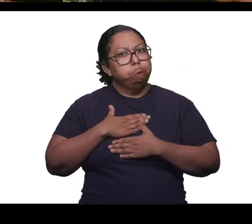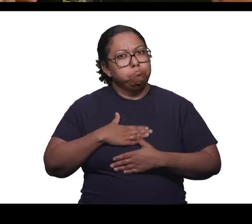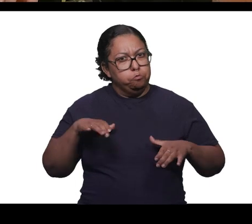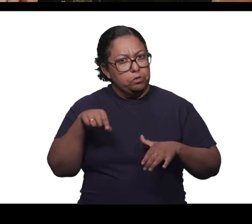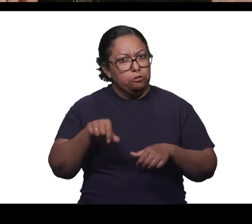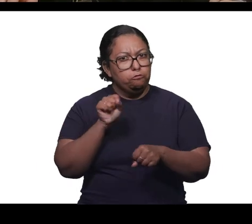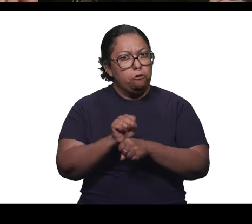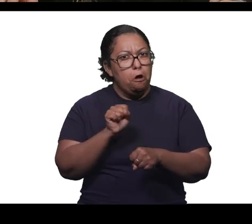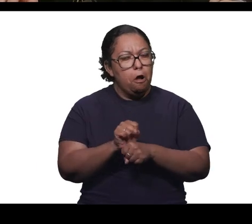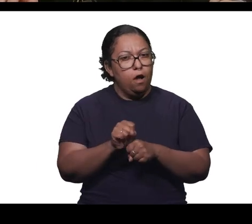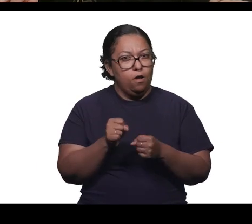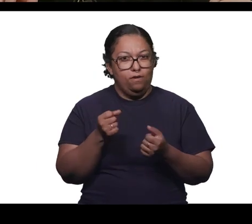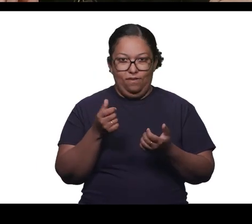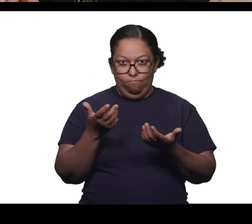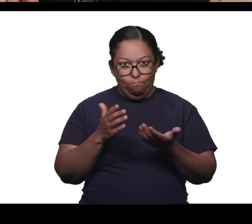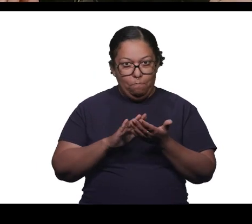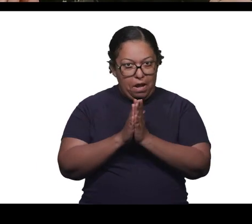doing it for over 50 years.